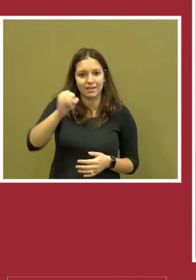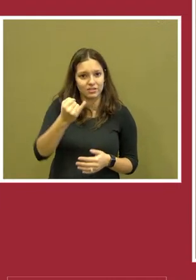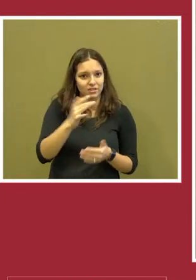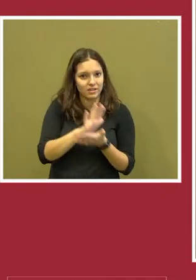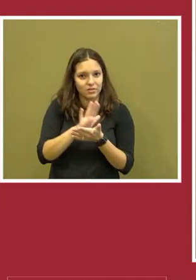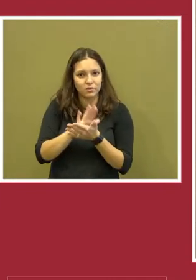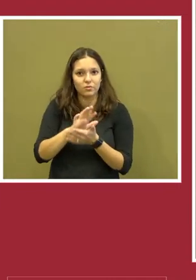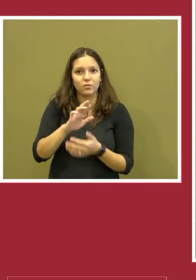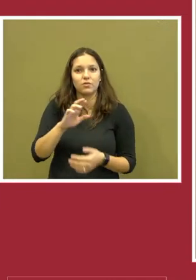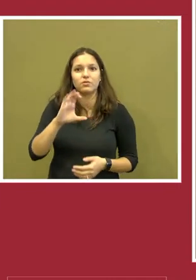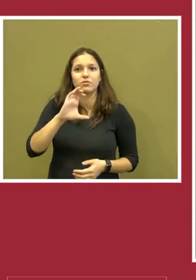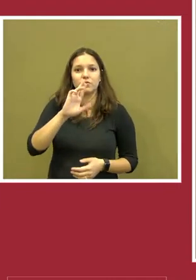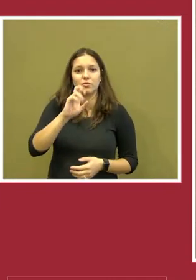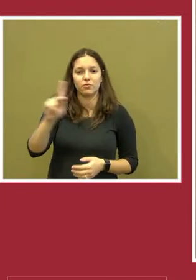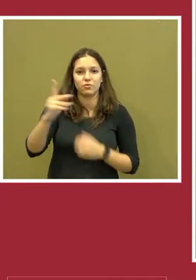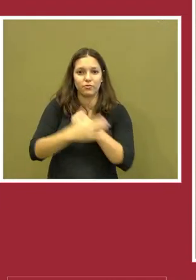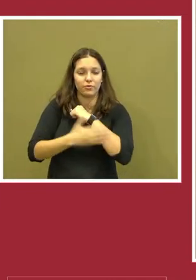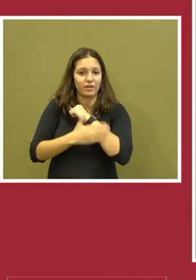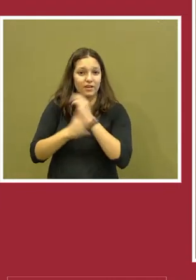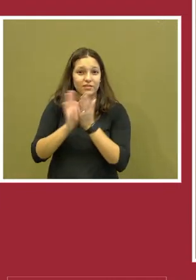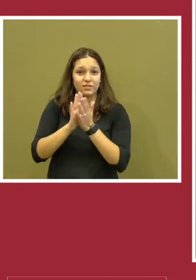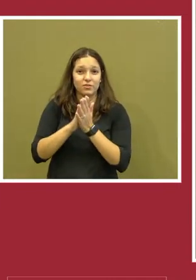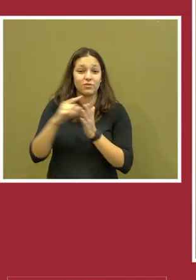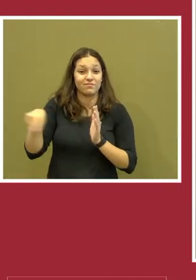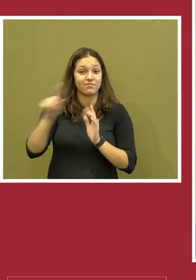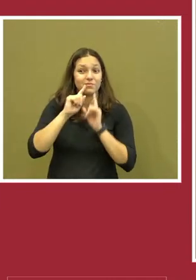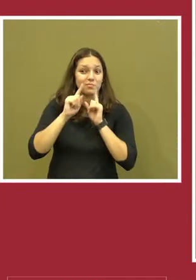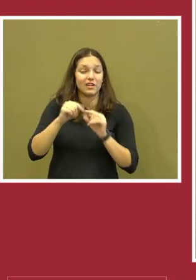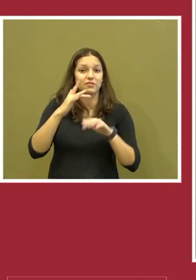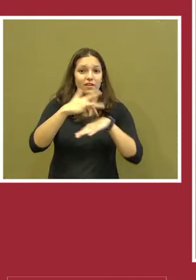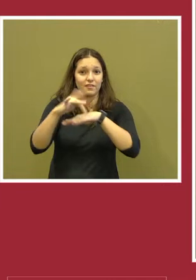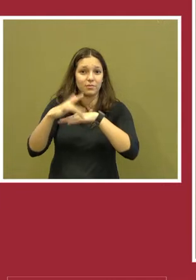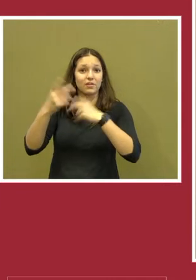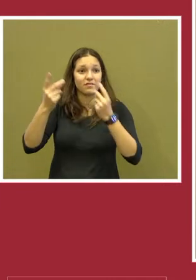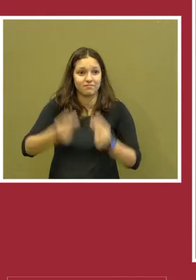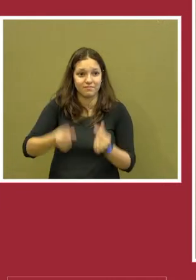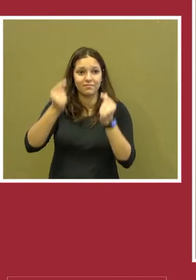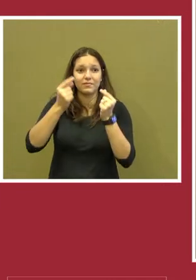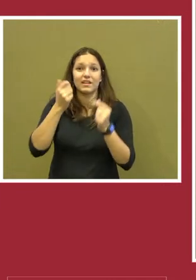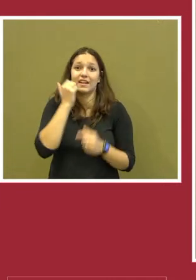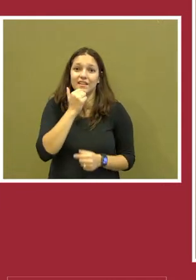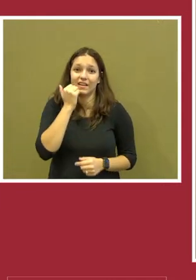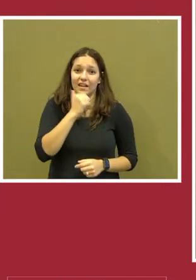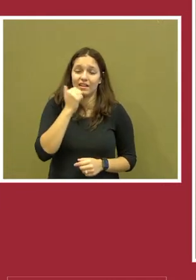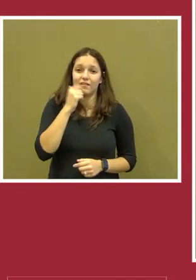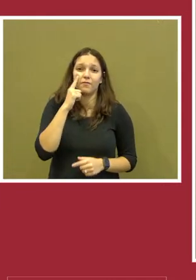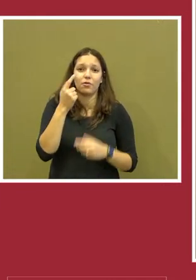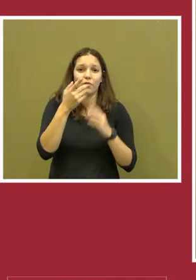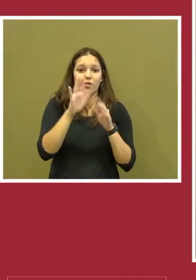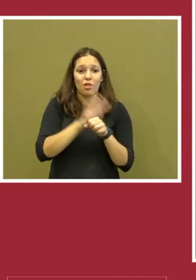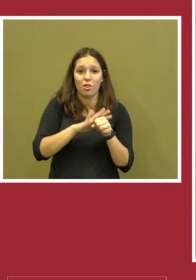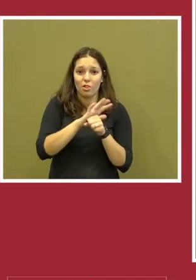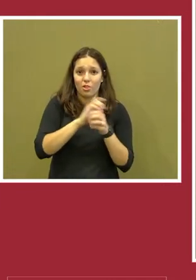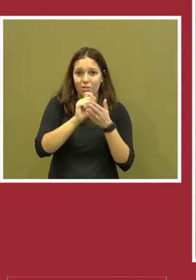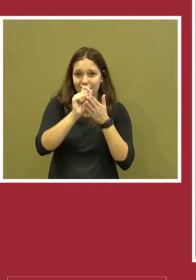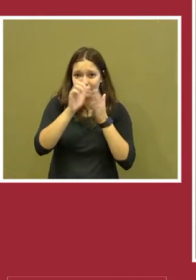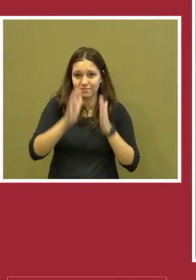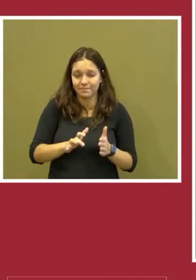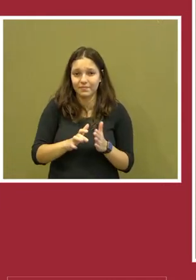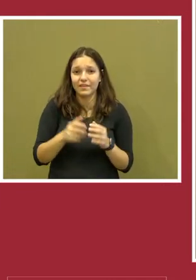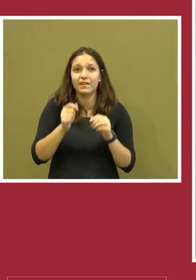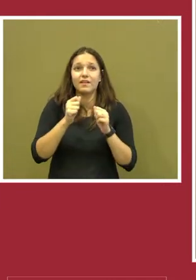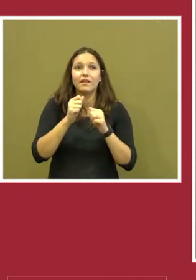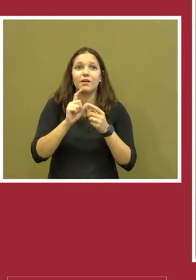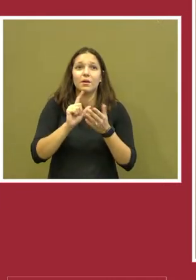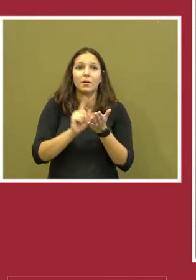County is to make those answers available almost immediately, almost daily, for all of your local journalists. It sends a message